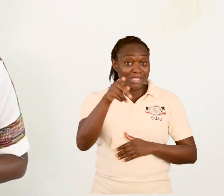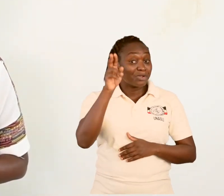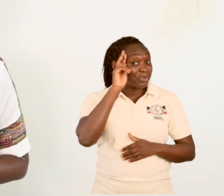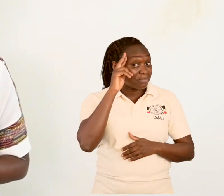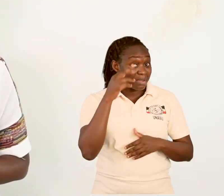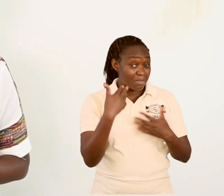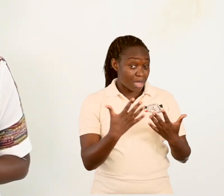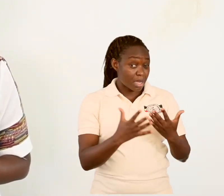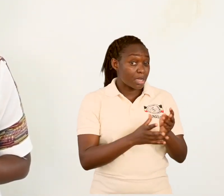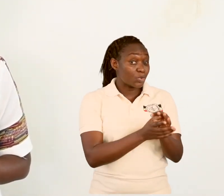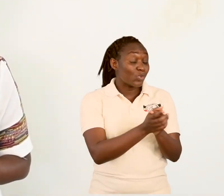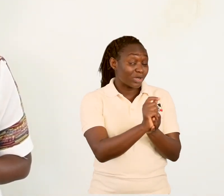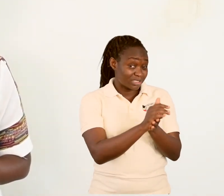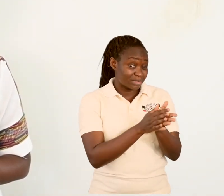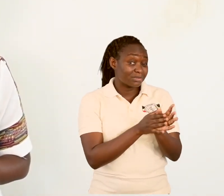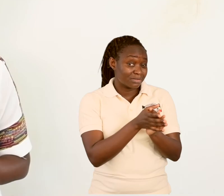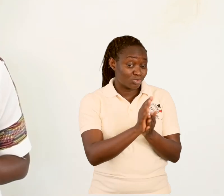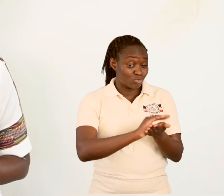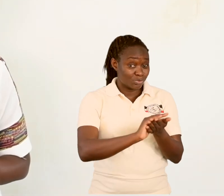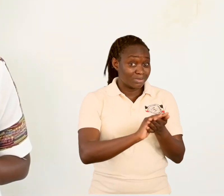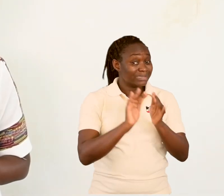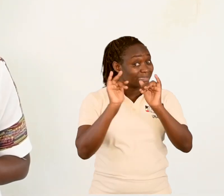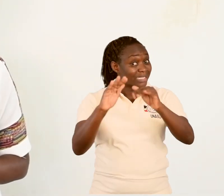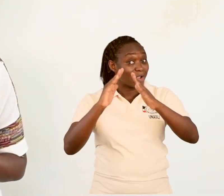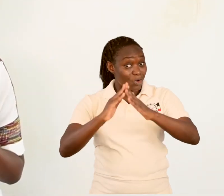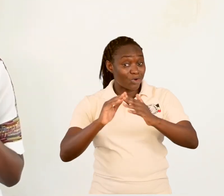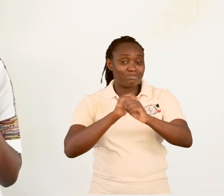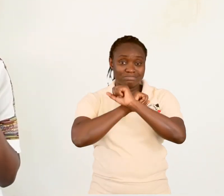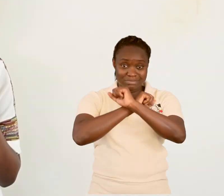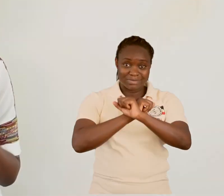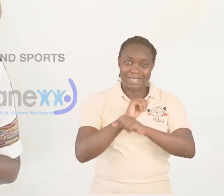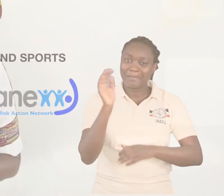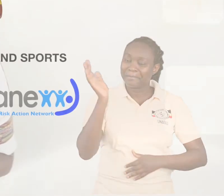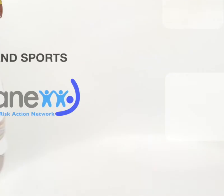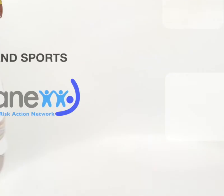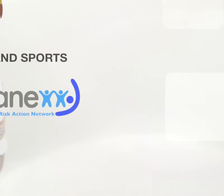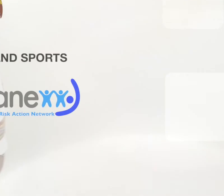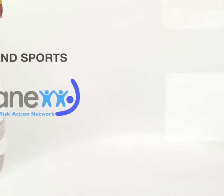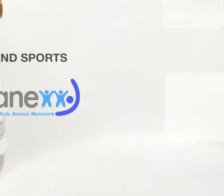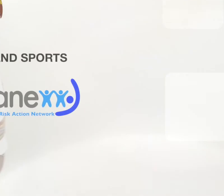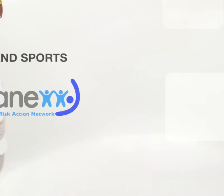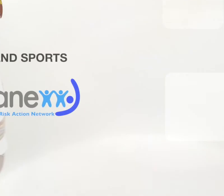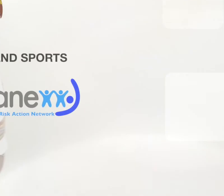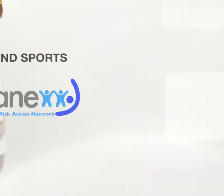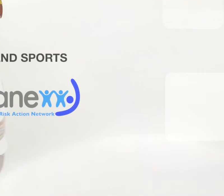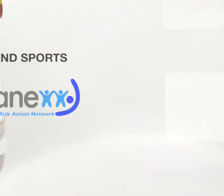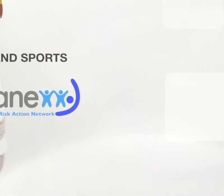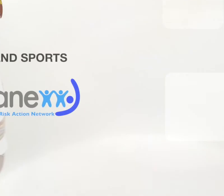wash your hands, stay home, and stay safe. Bye-bye.